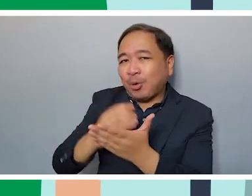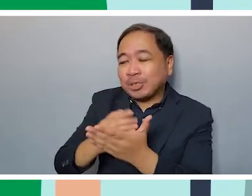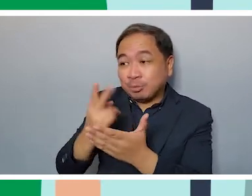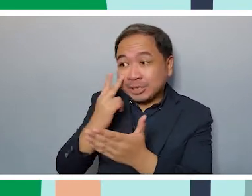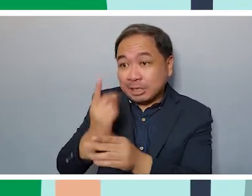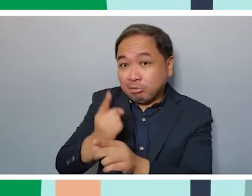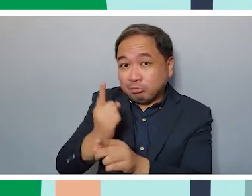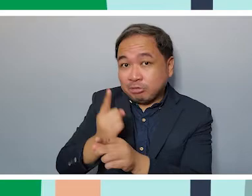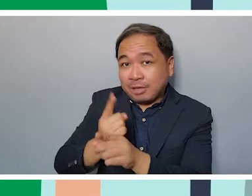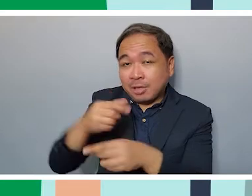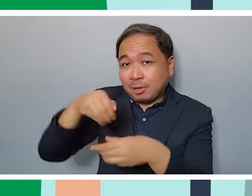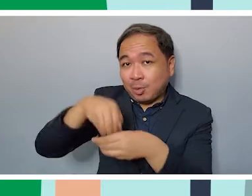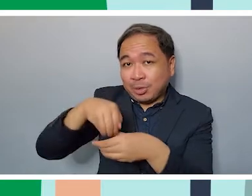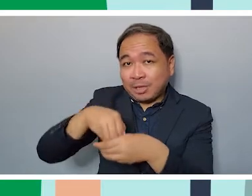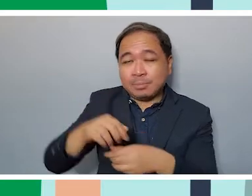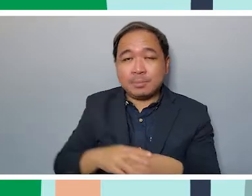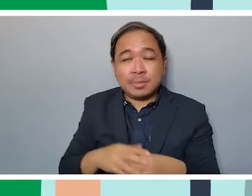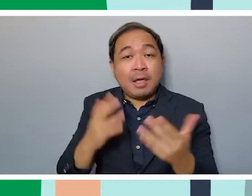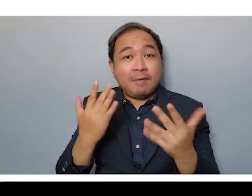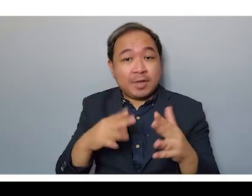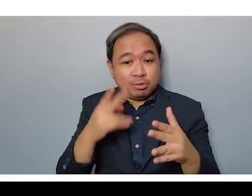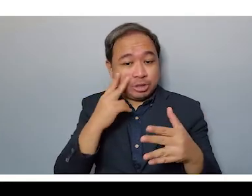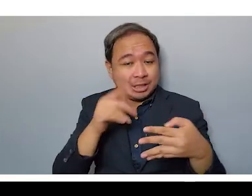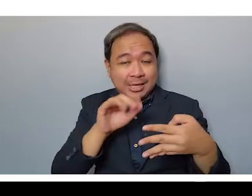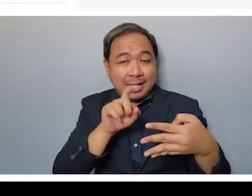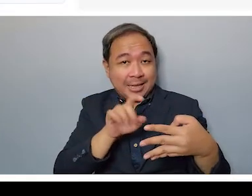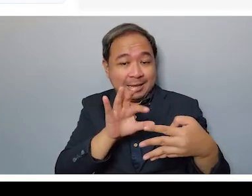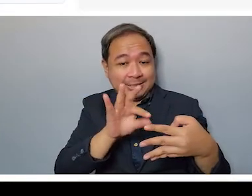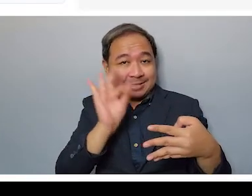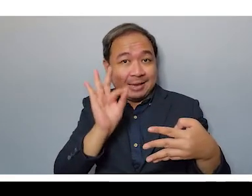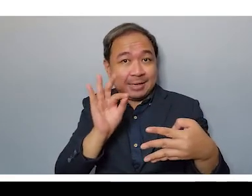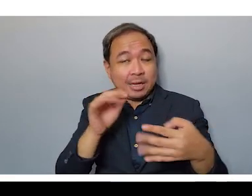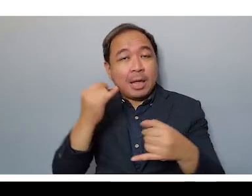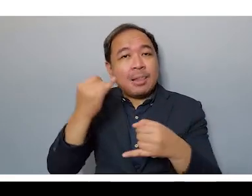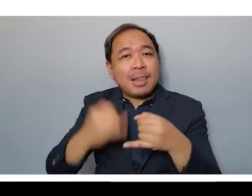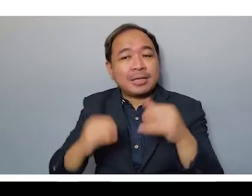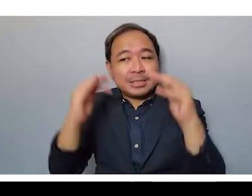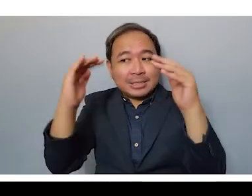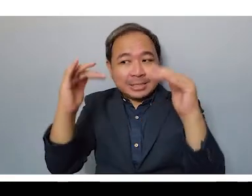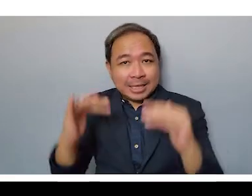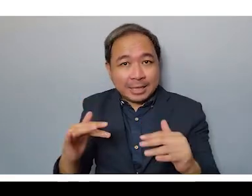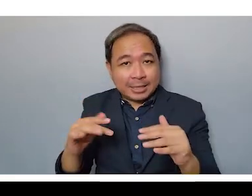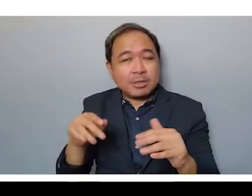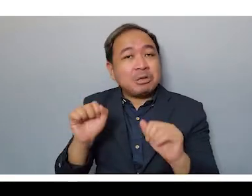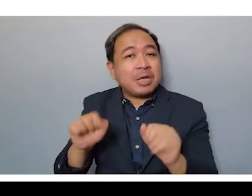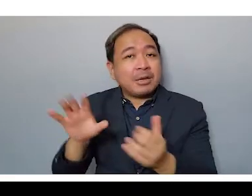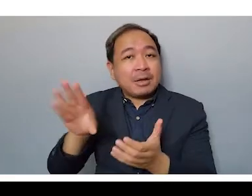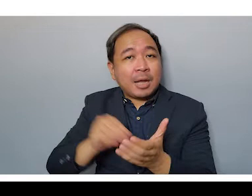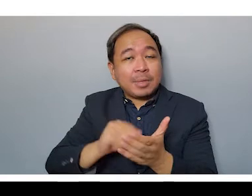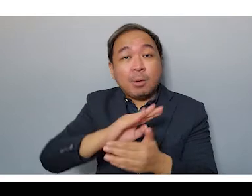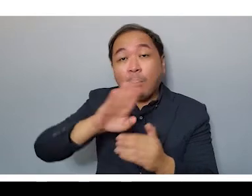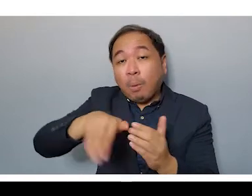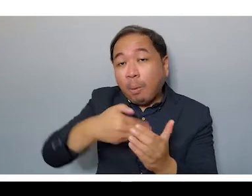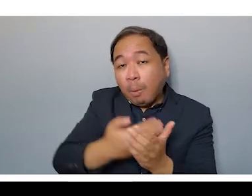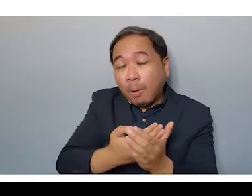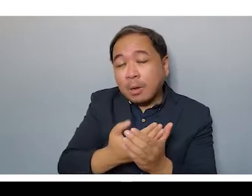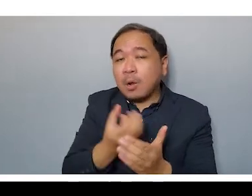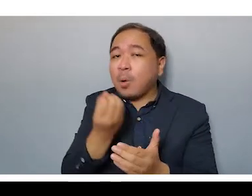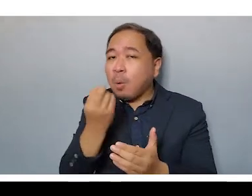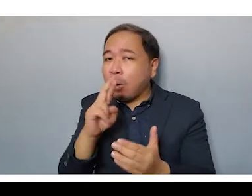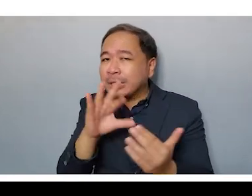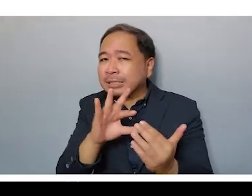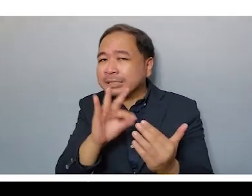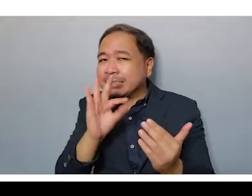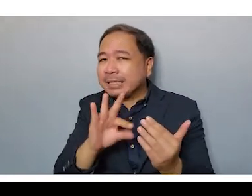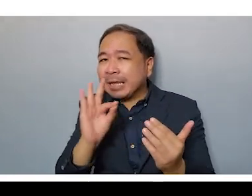copying to make sure the content is correct once you've selected the course at the very bottom you can select either copy all